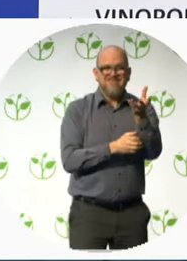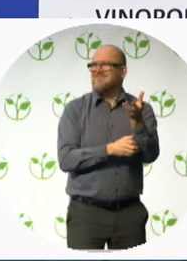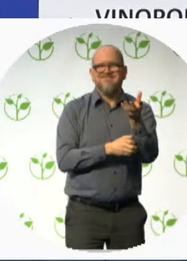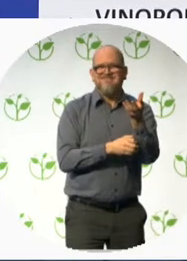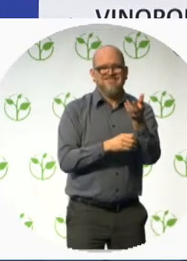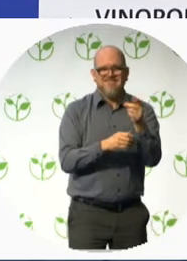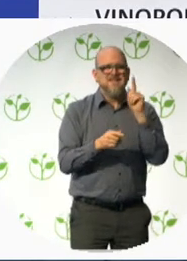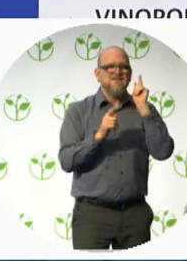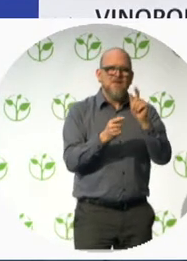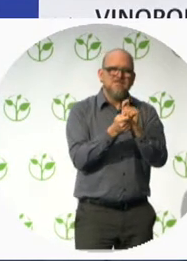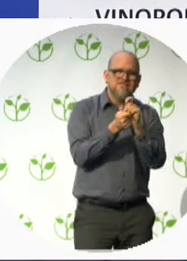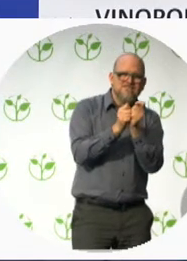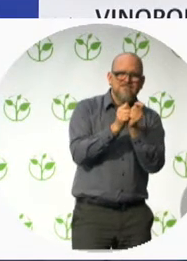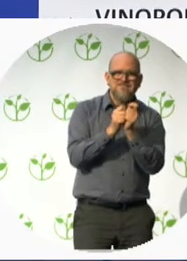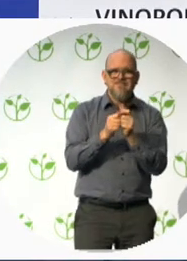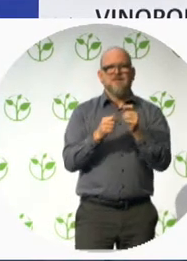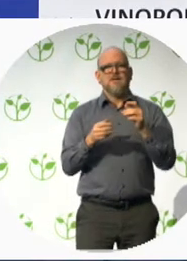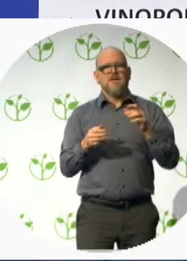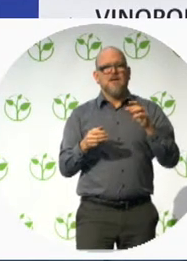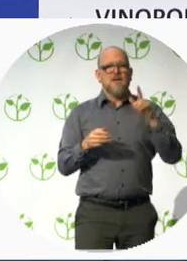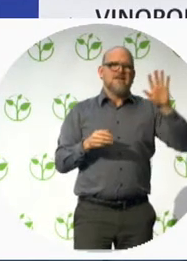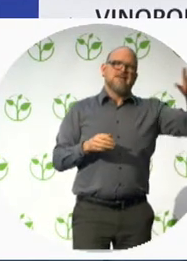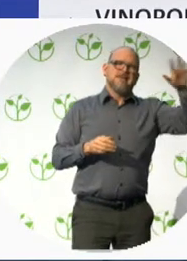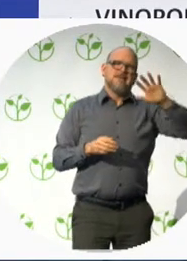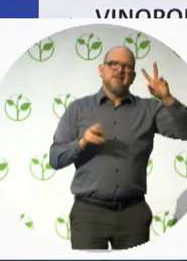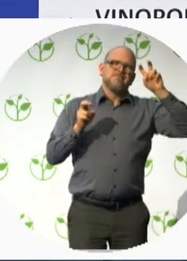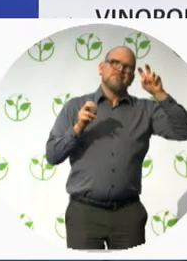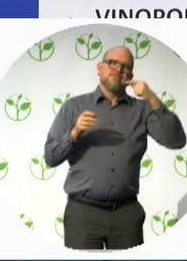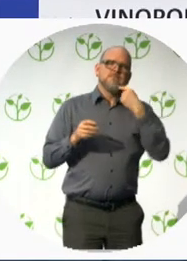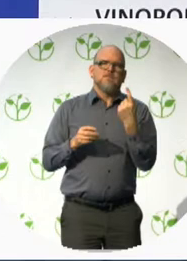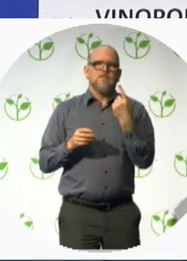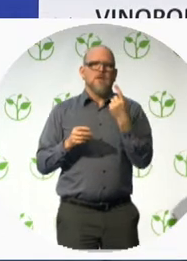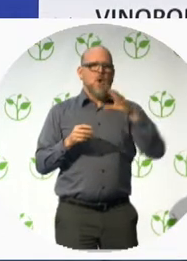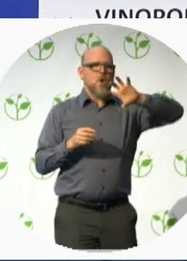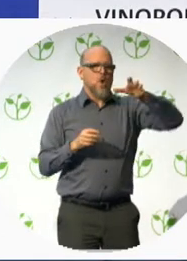stories that I had written for another grant with the U.S. Department of Education.